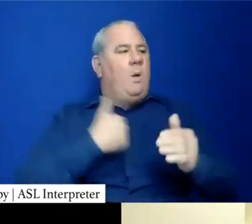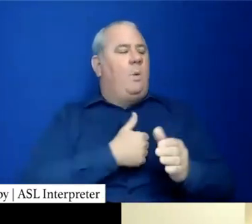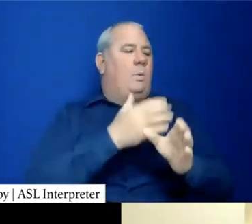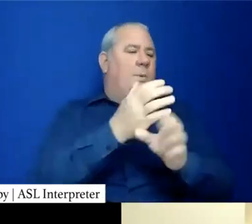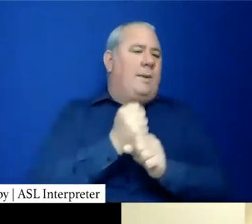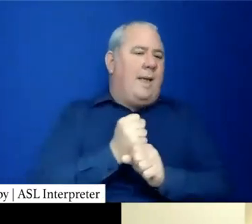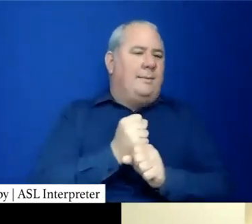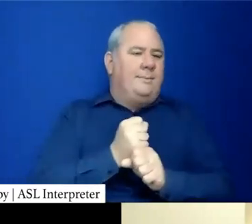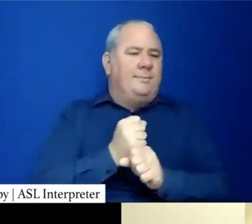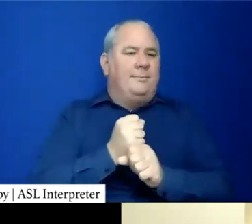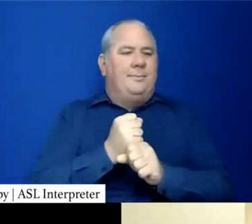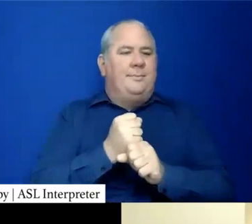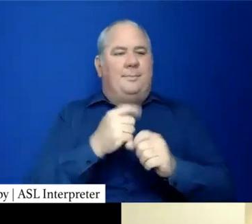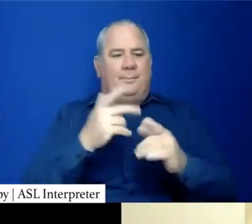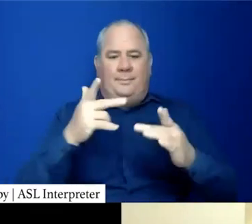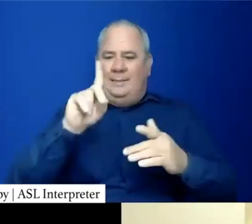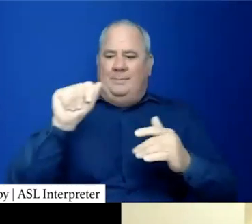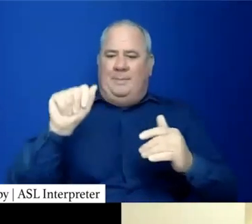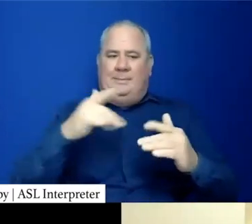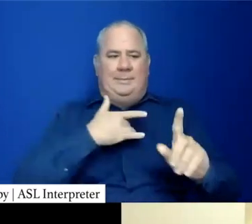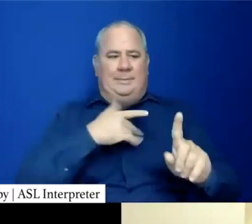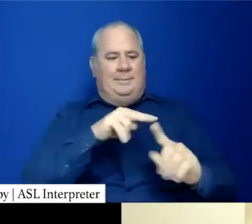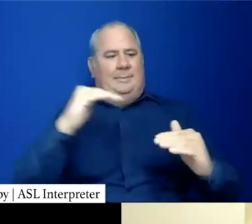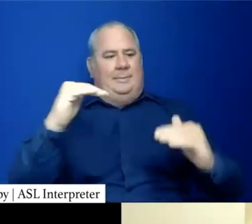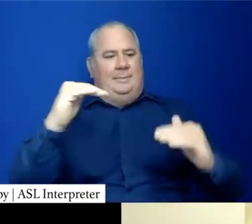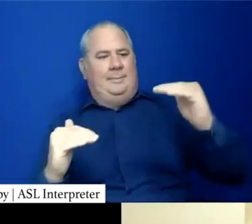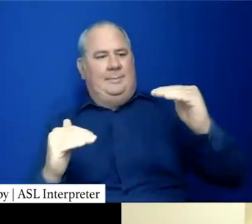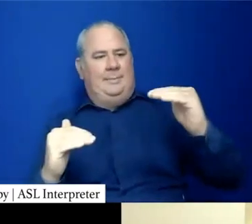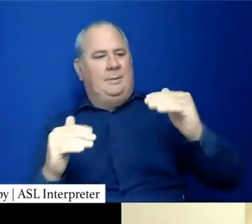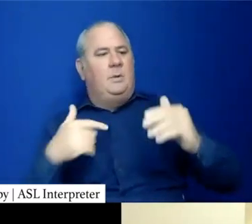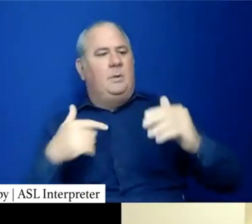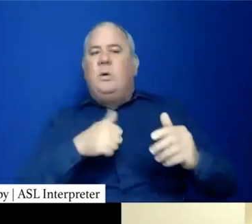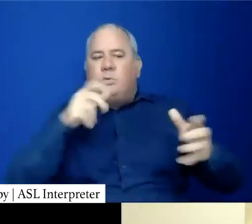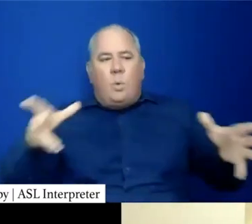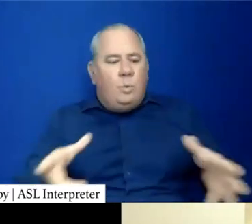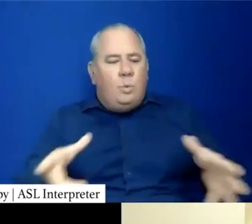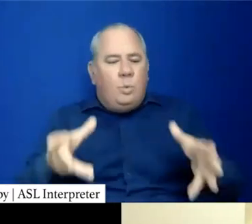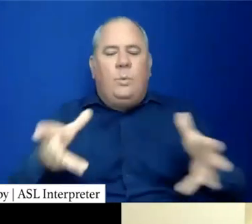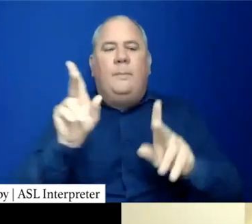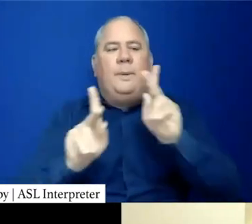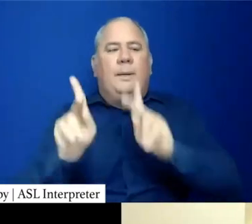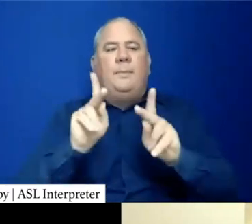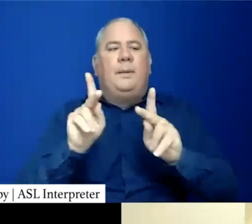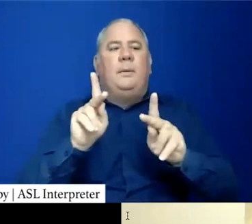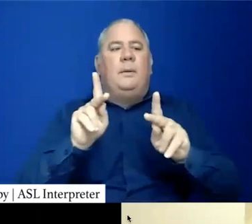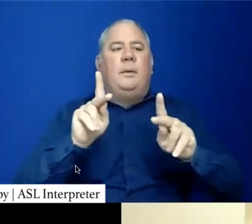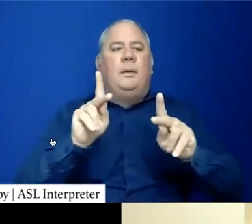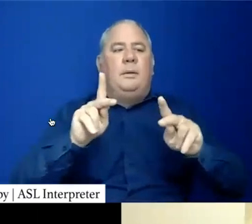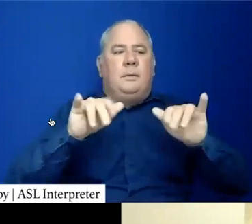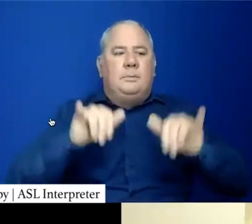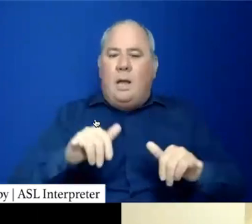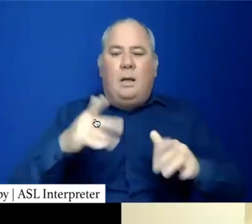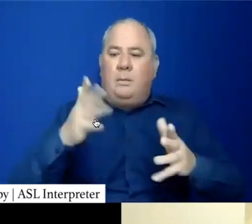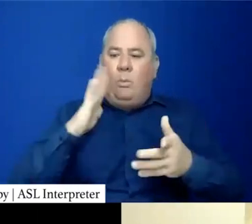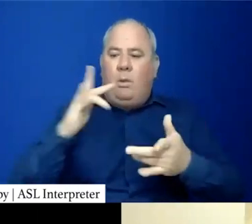feel supported, who drop out or leave when they have no, like, they have